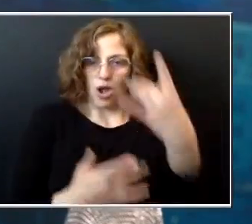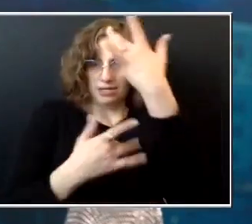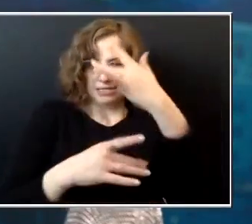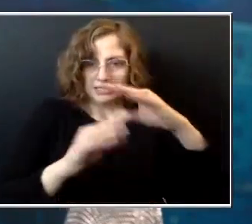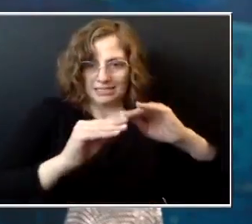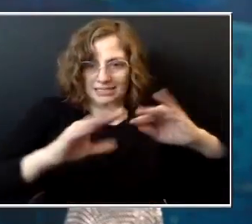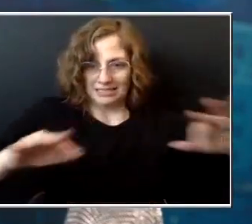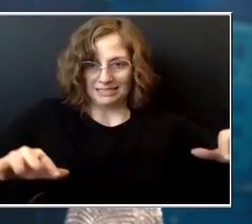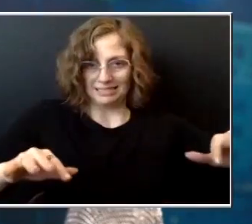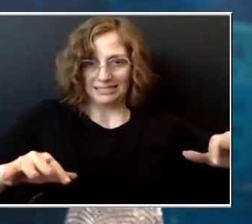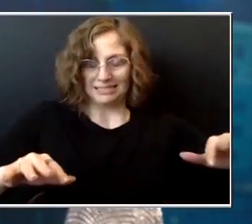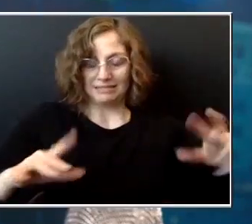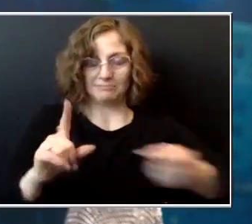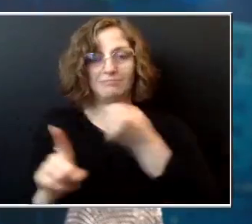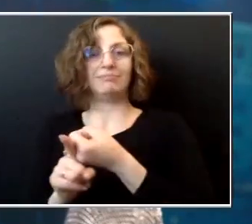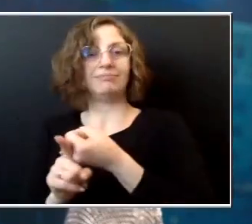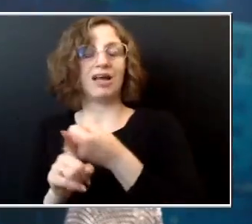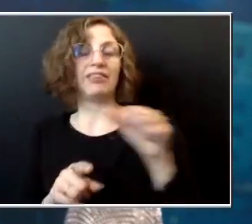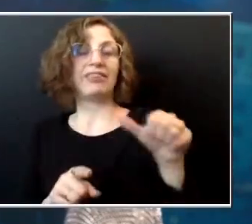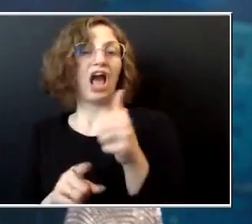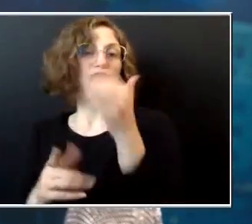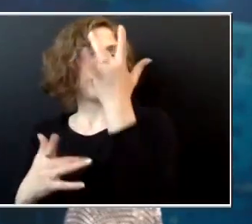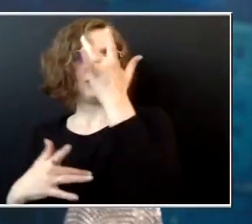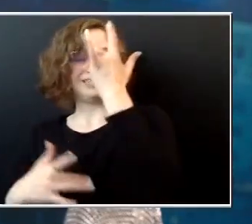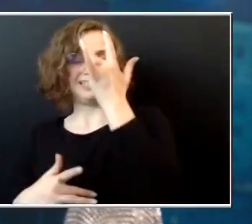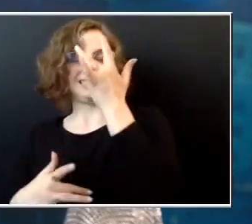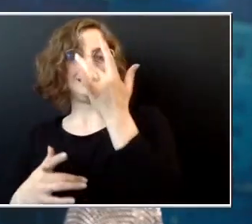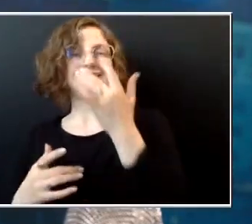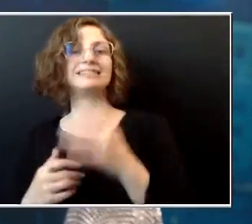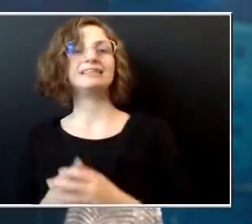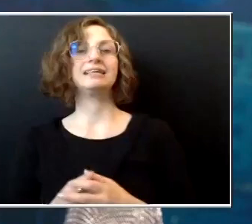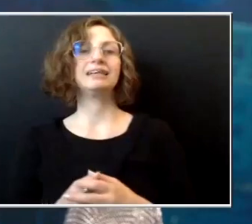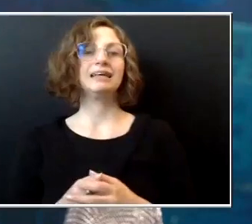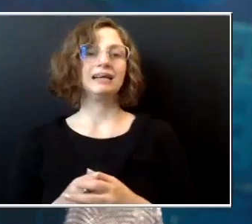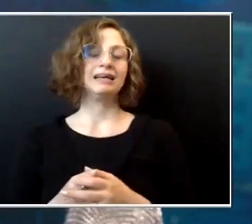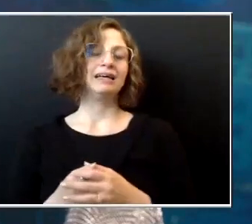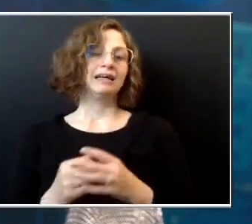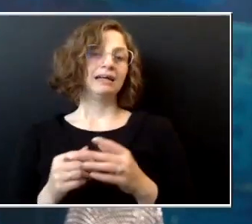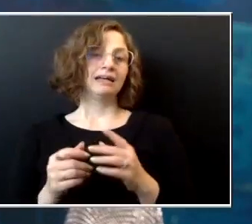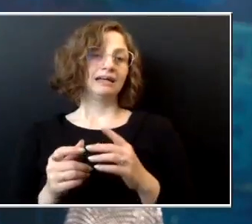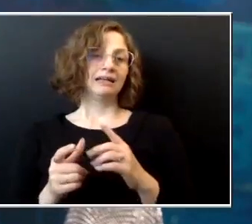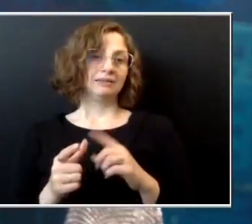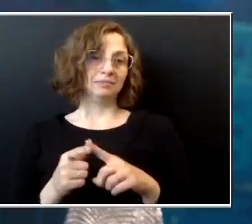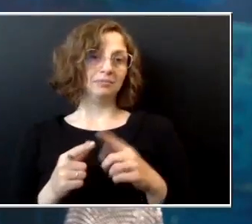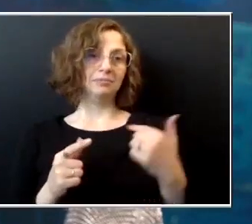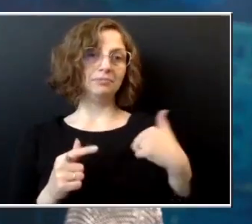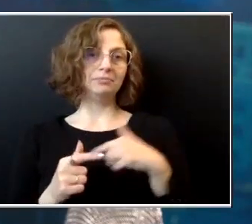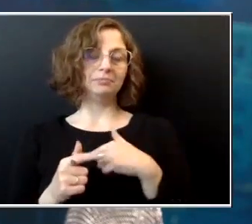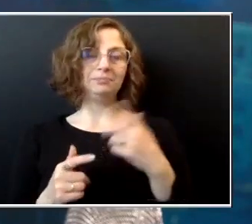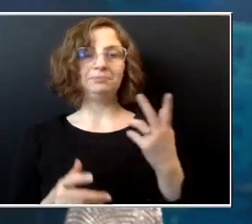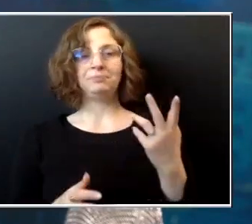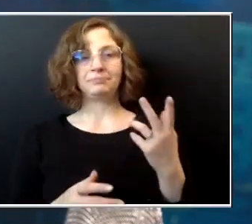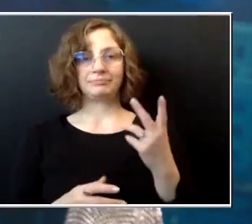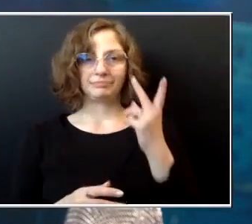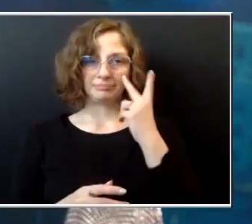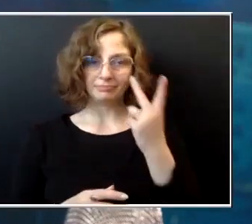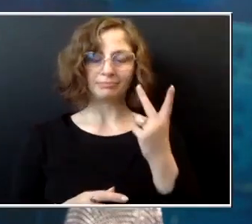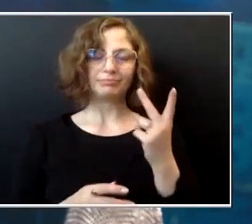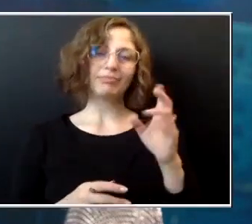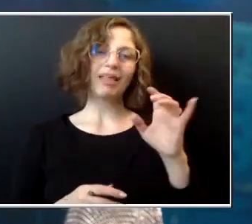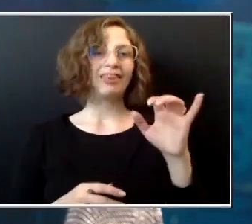weigh that against what's been clear was the epidemic, as well described by our listener, of loneliness